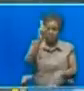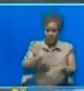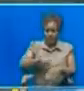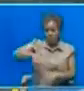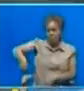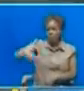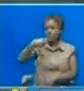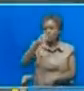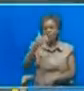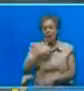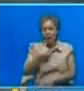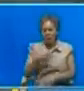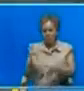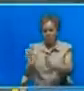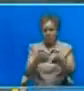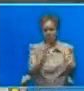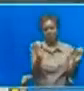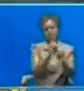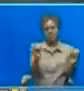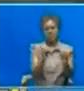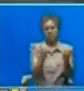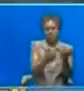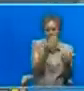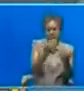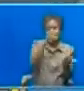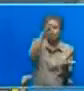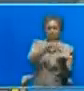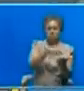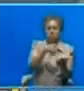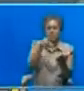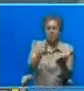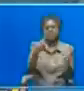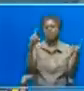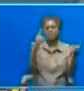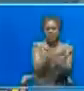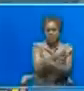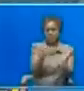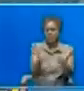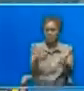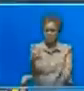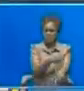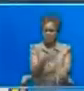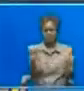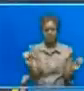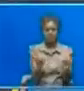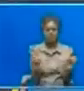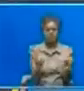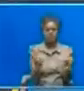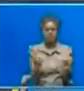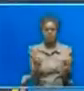Morocco said it didn't have the infrastructure to handle such a situation, and it's not any different in Equatorial Guinea.